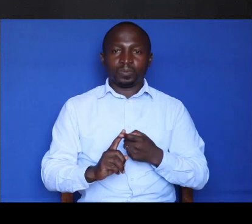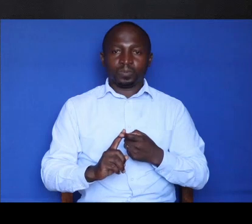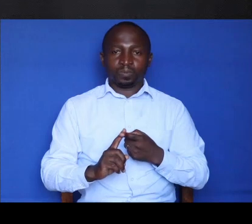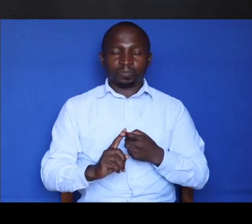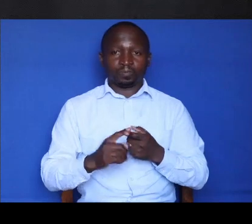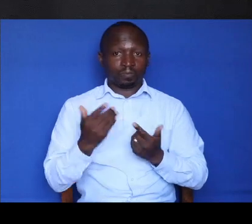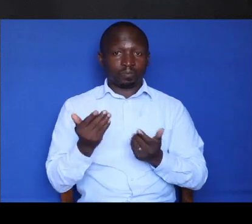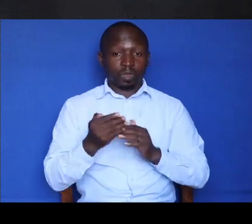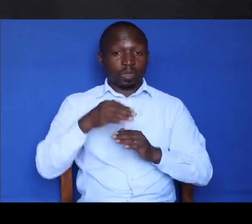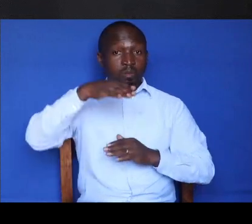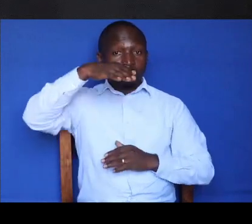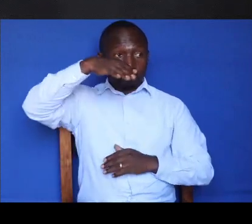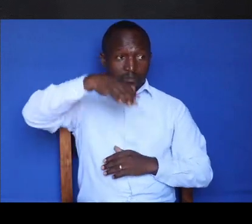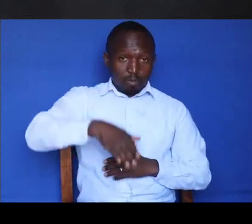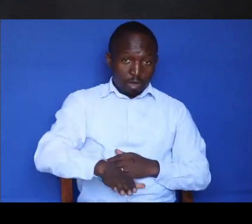valley